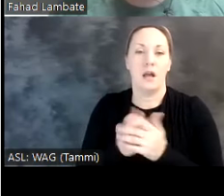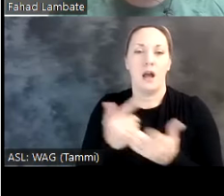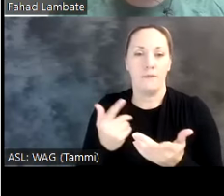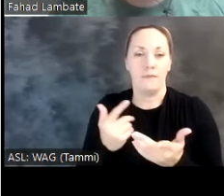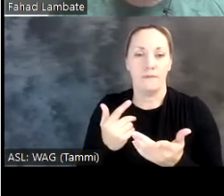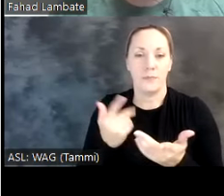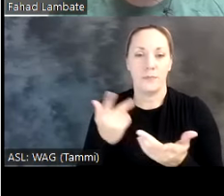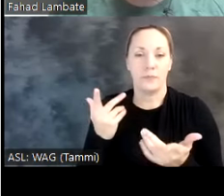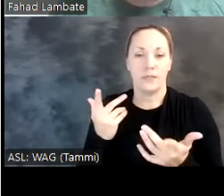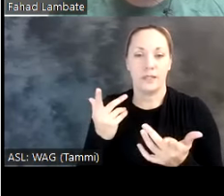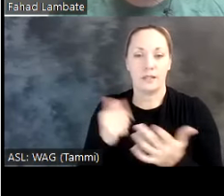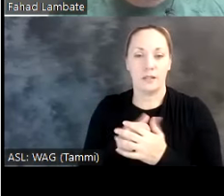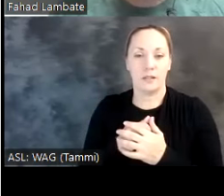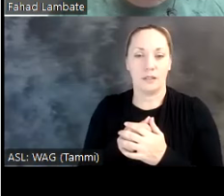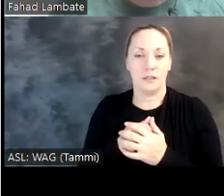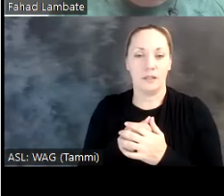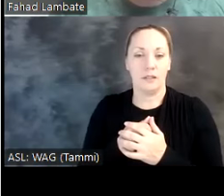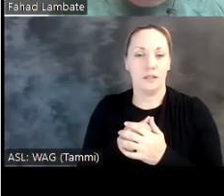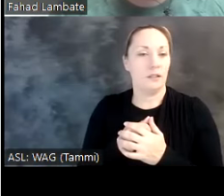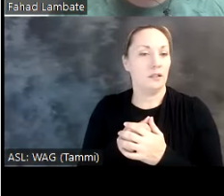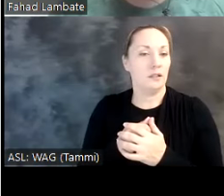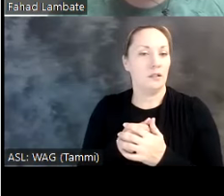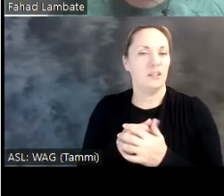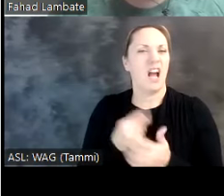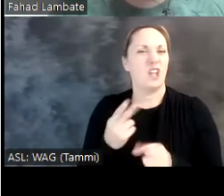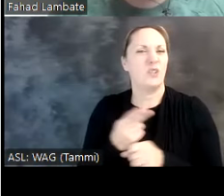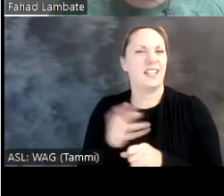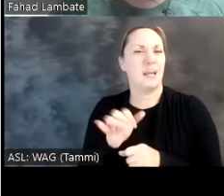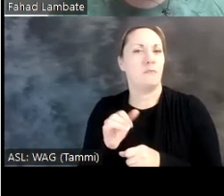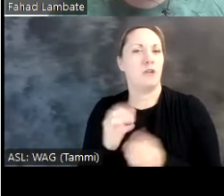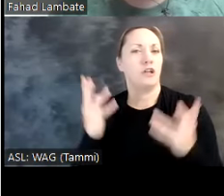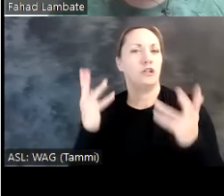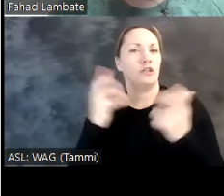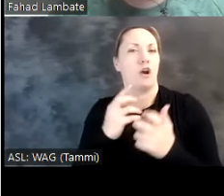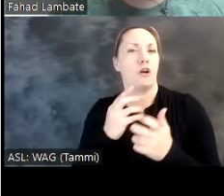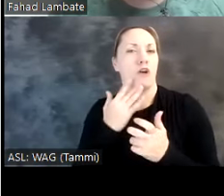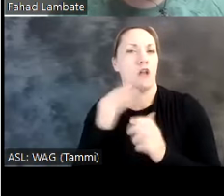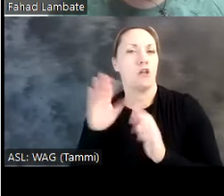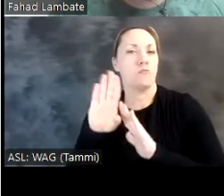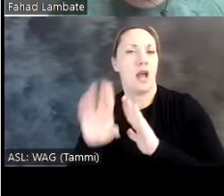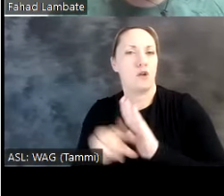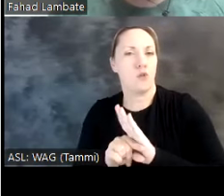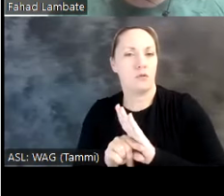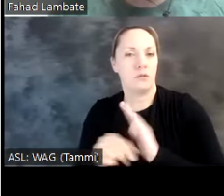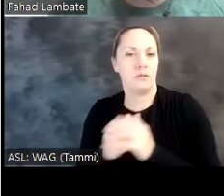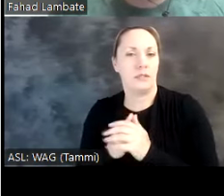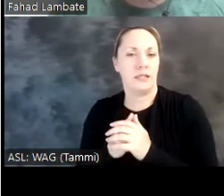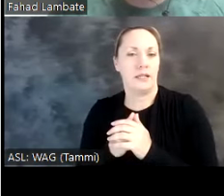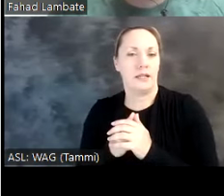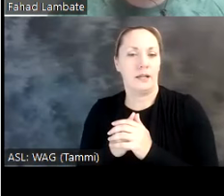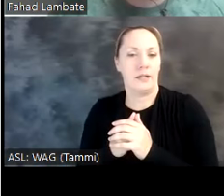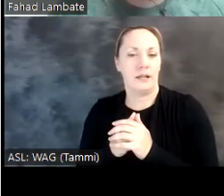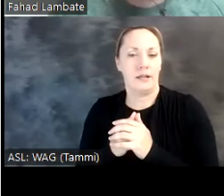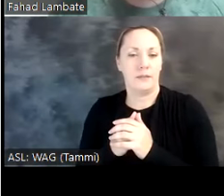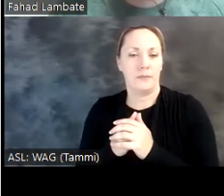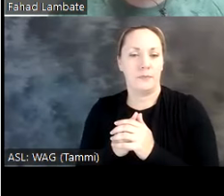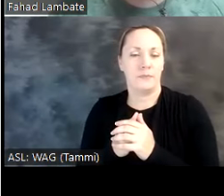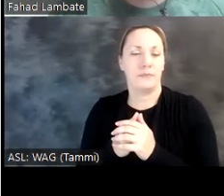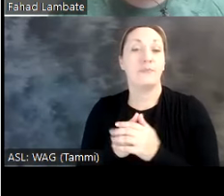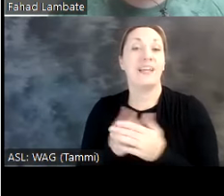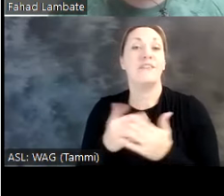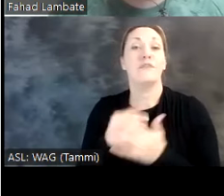there is a dark color background, which is used a black color. And even the focus indicator